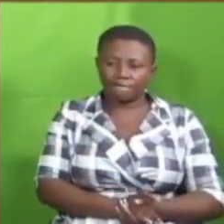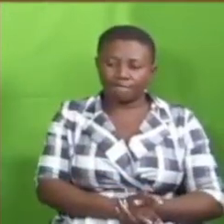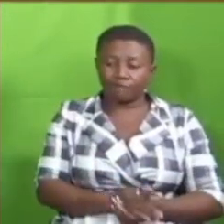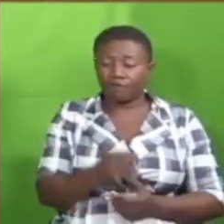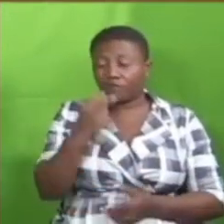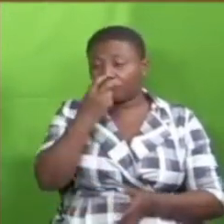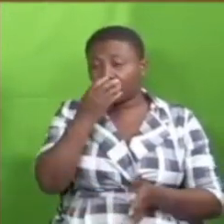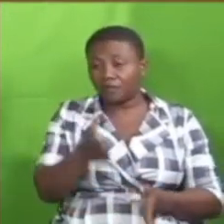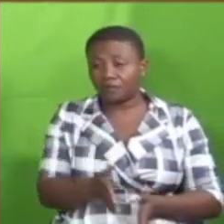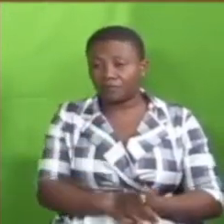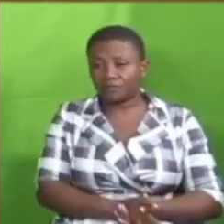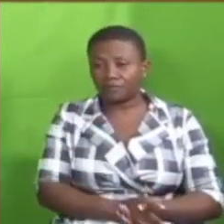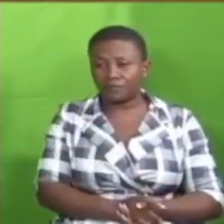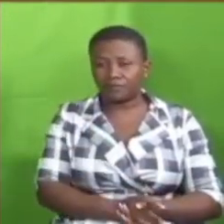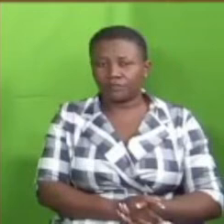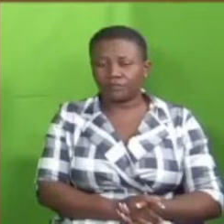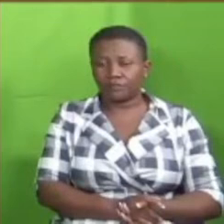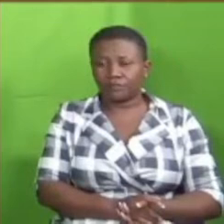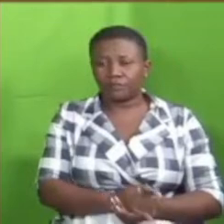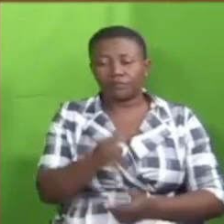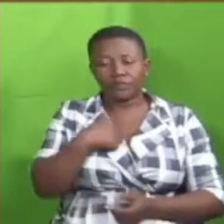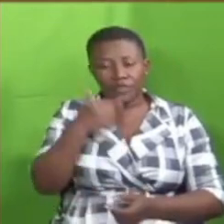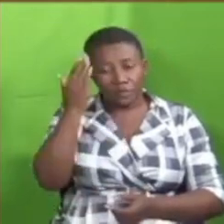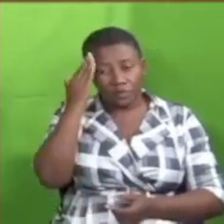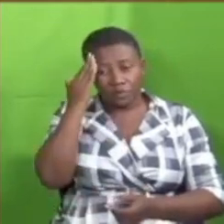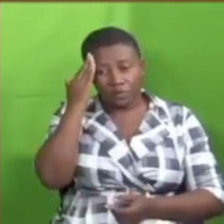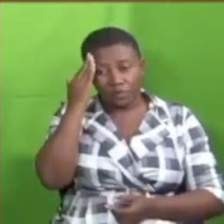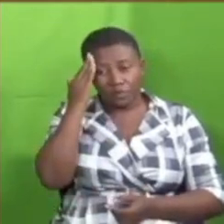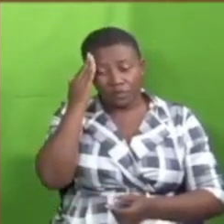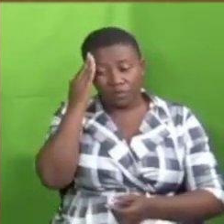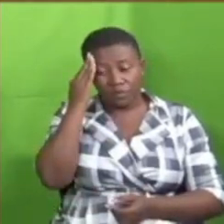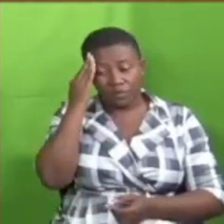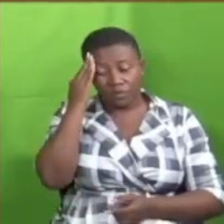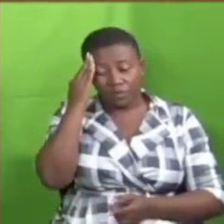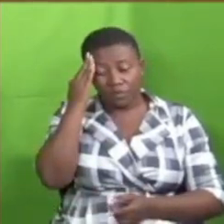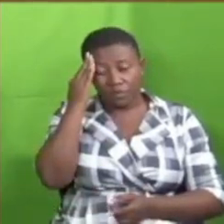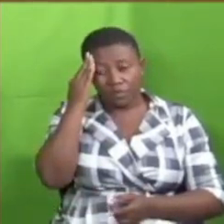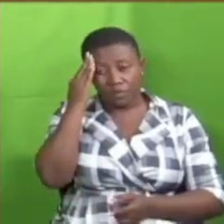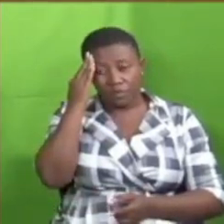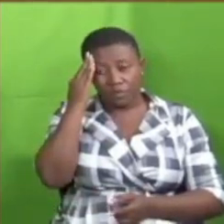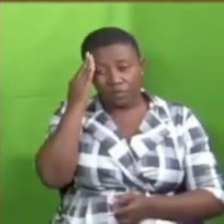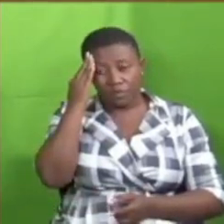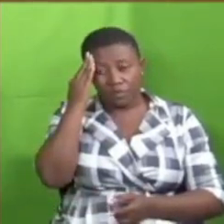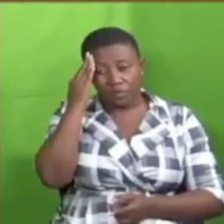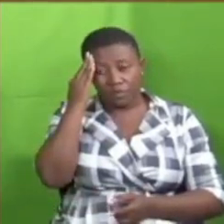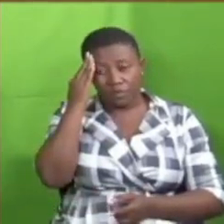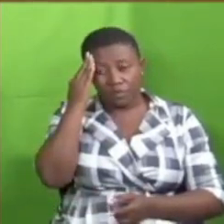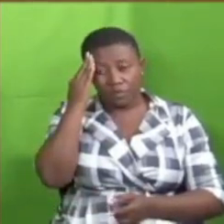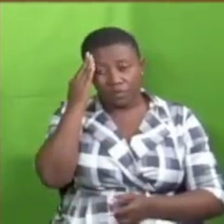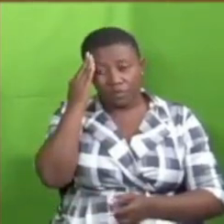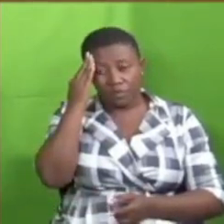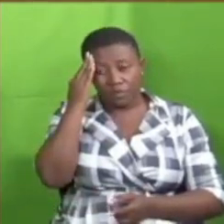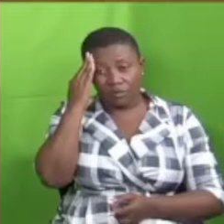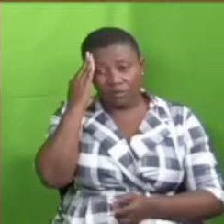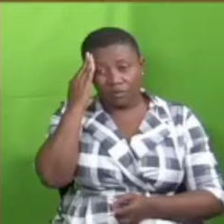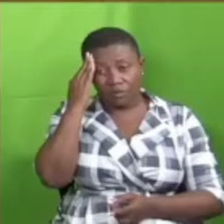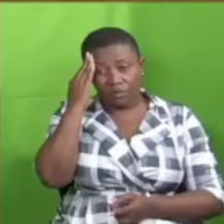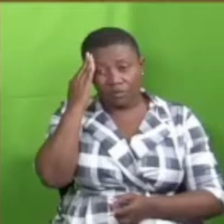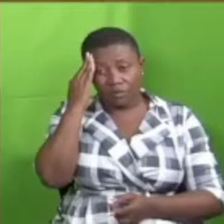Mr. Speaker, I know the works of Honorable Atta